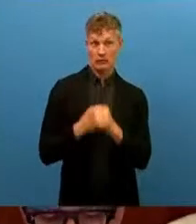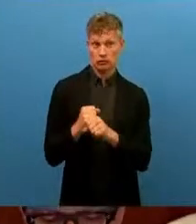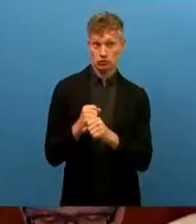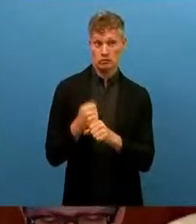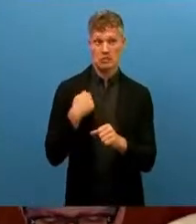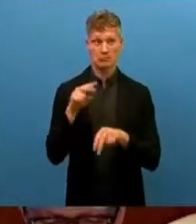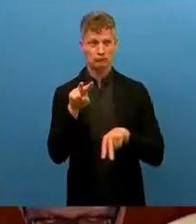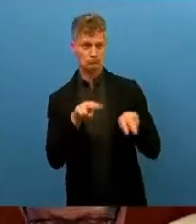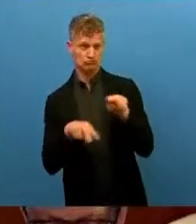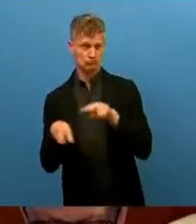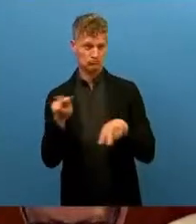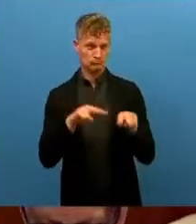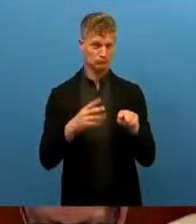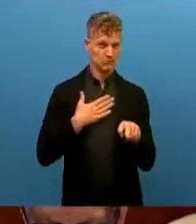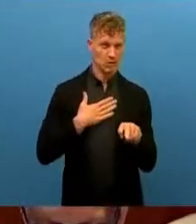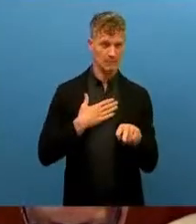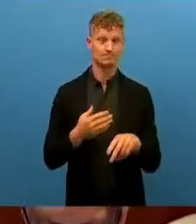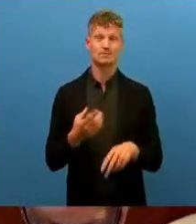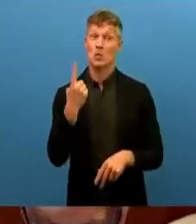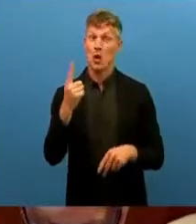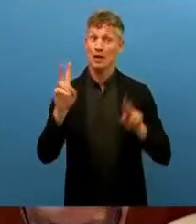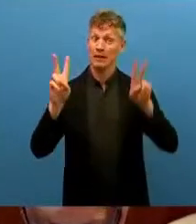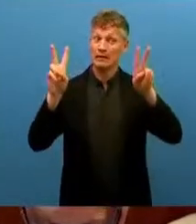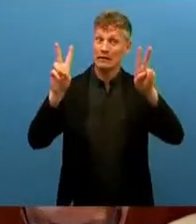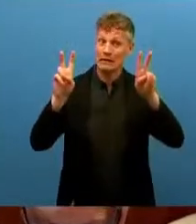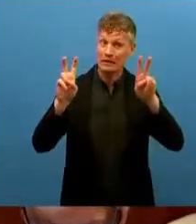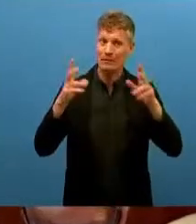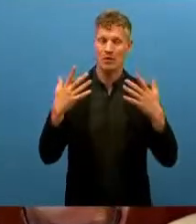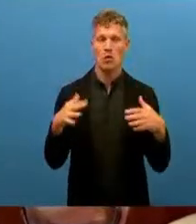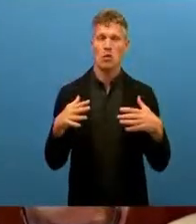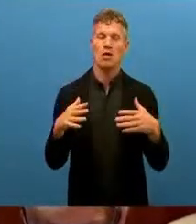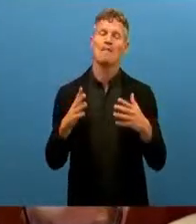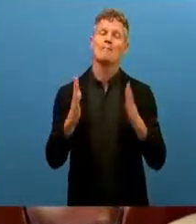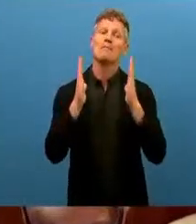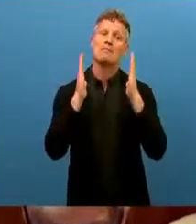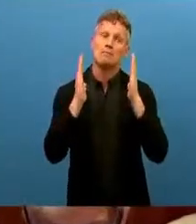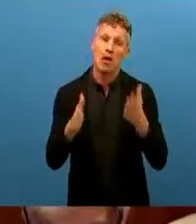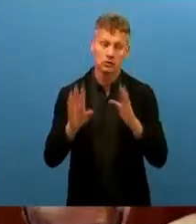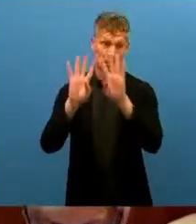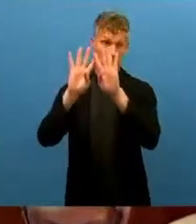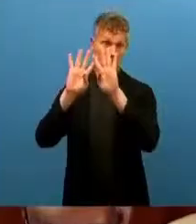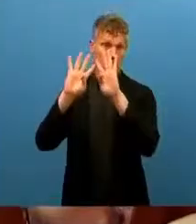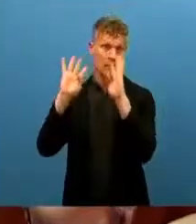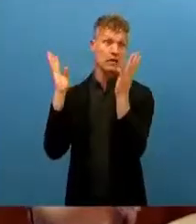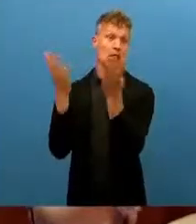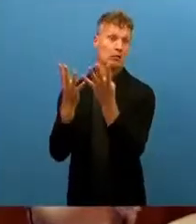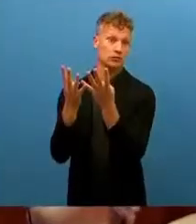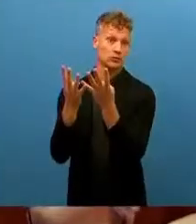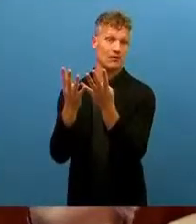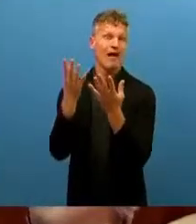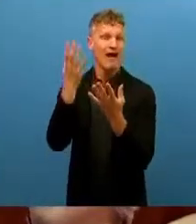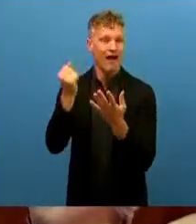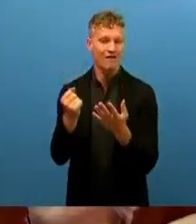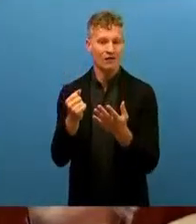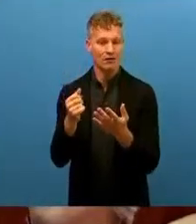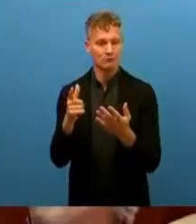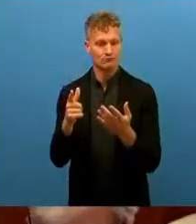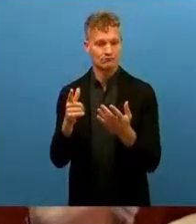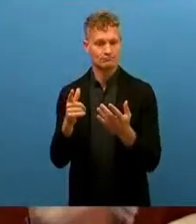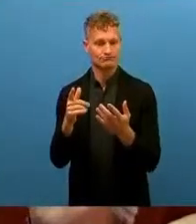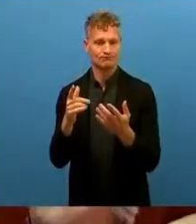the discussions was the urgent need for the Council to establish a distinct and appropriate status for Indigenous